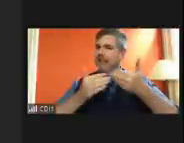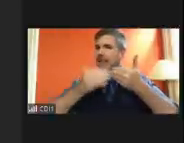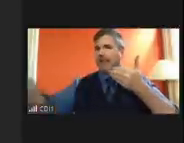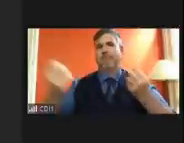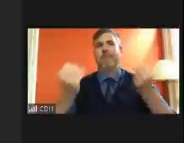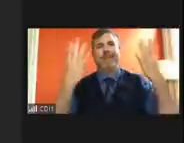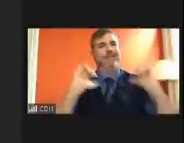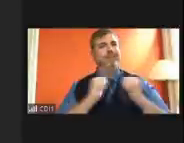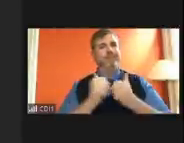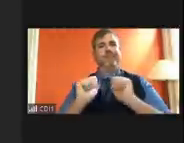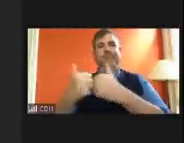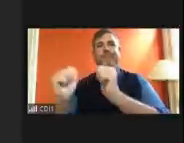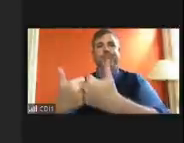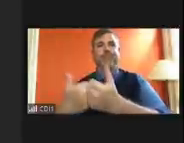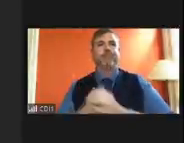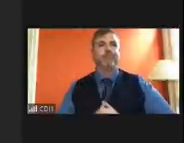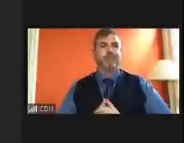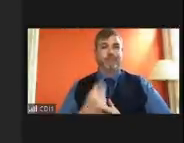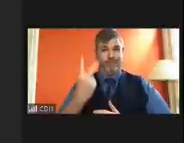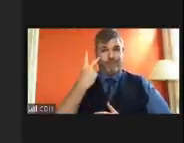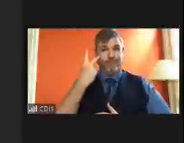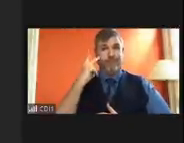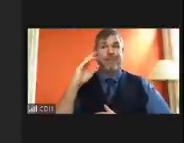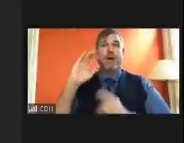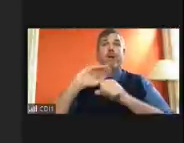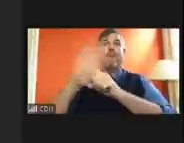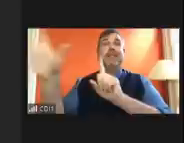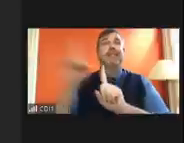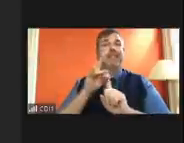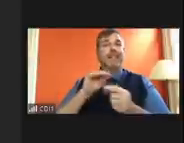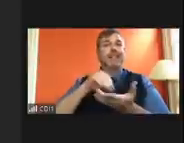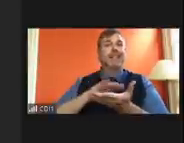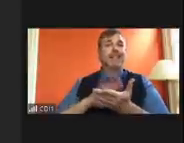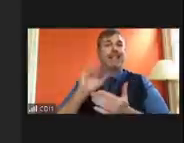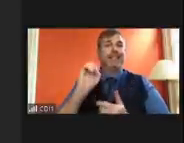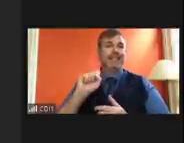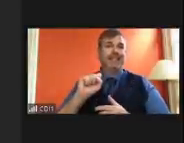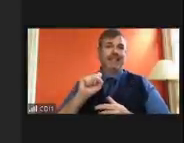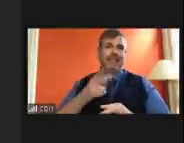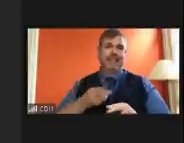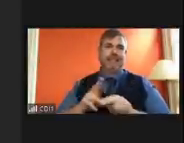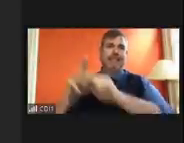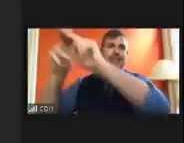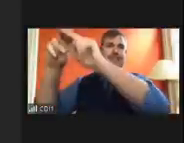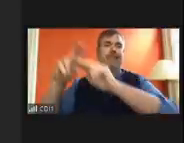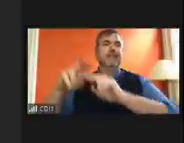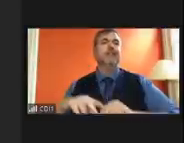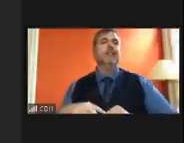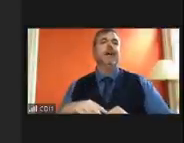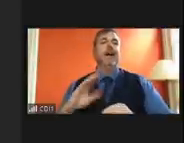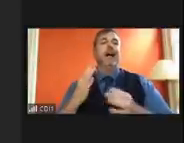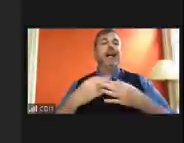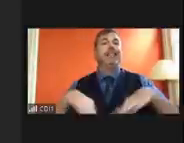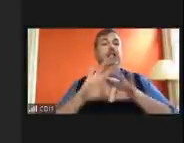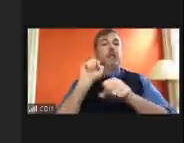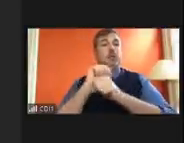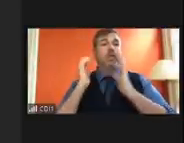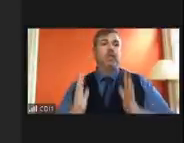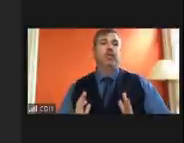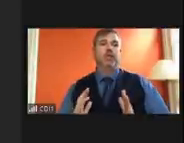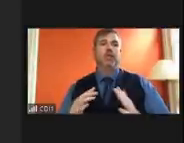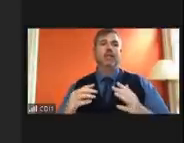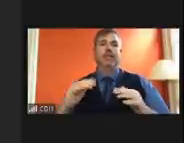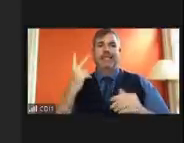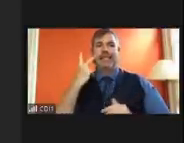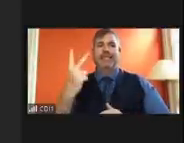in cases that we're experiencing in our essential work populations, we're seeing that in our residential care facilities